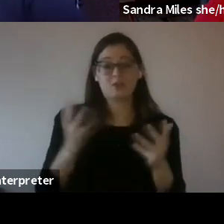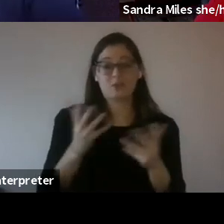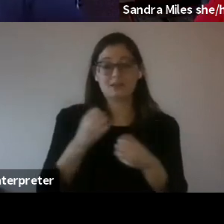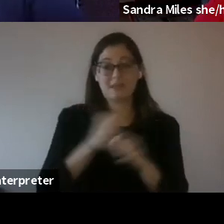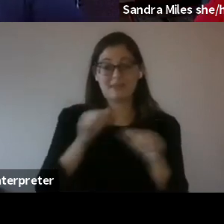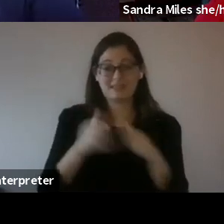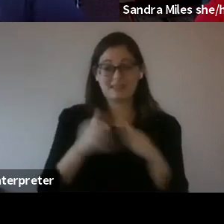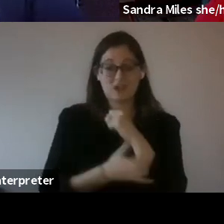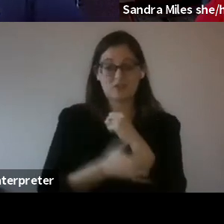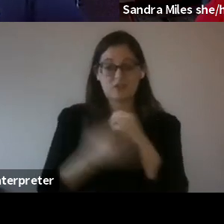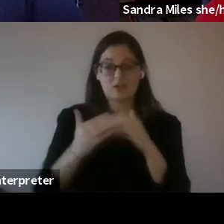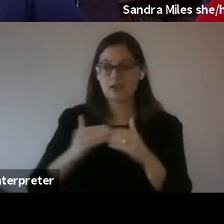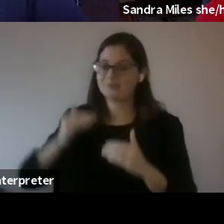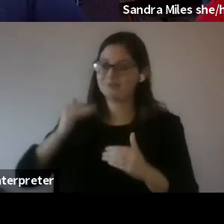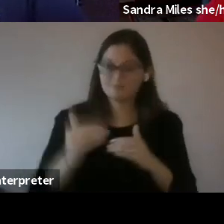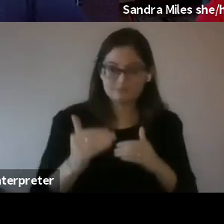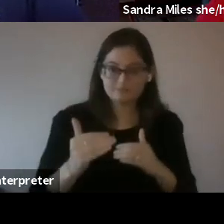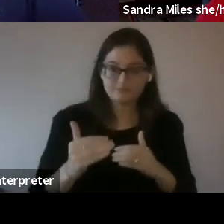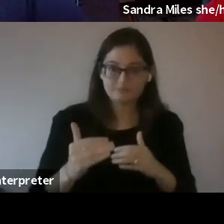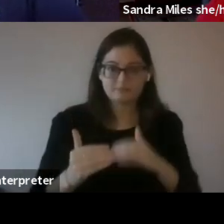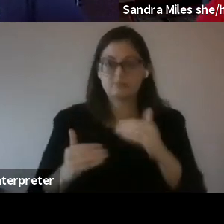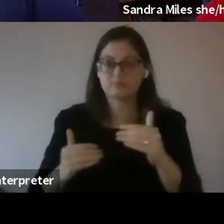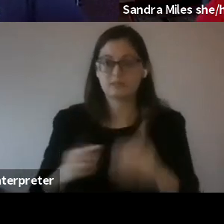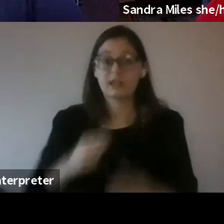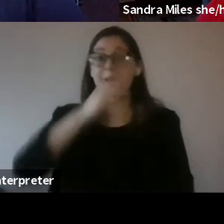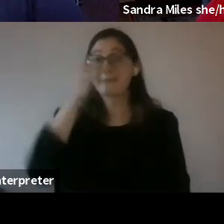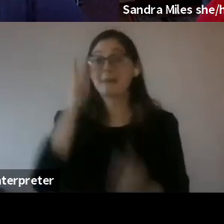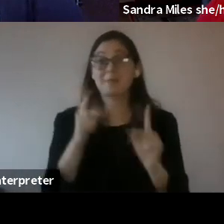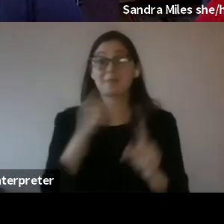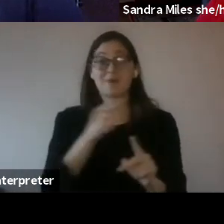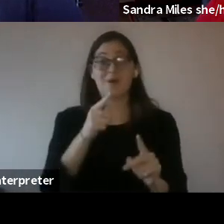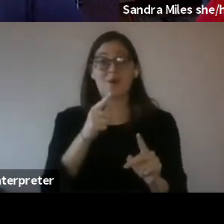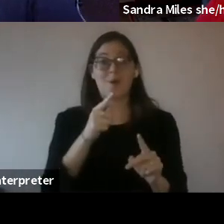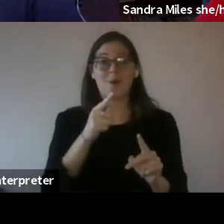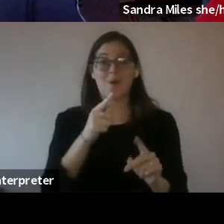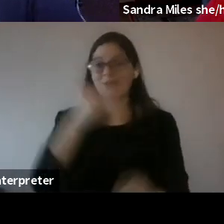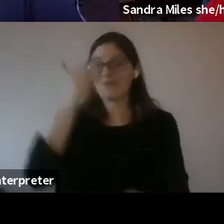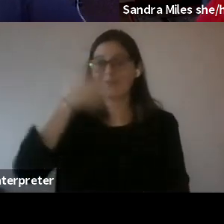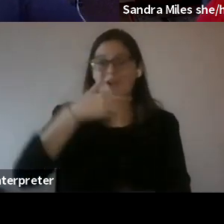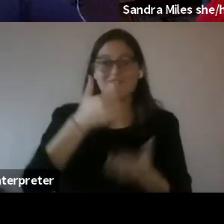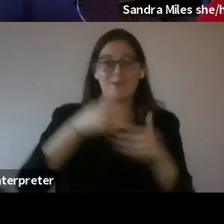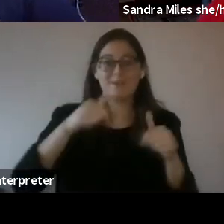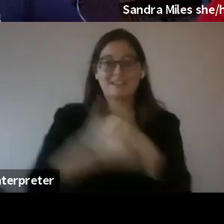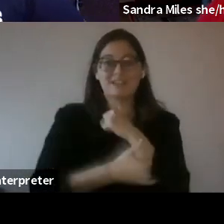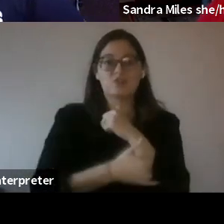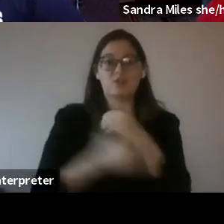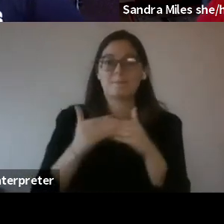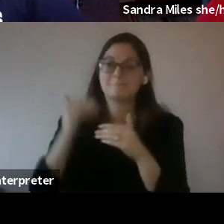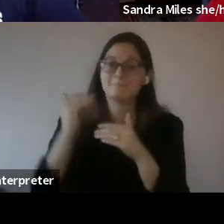country take the next step, Black people are at the forefront of helping this country take the next